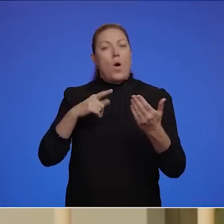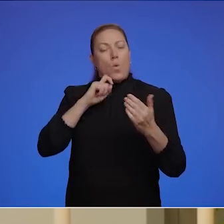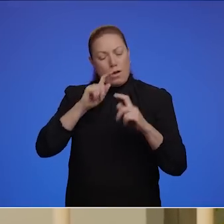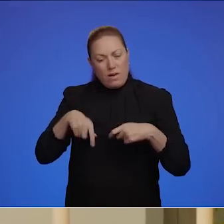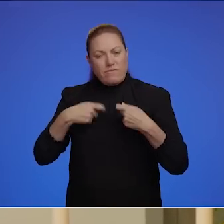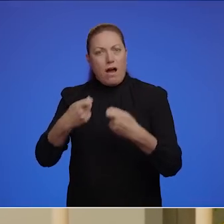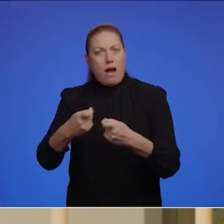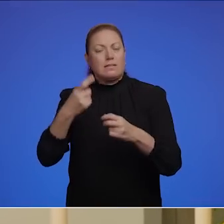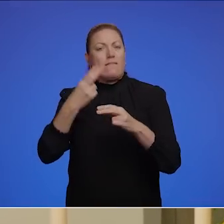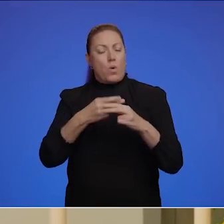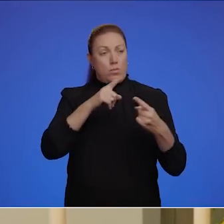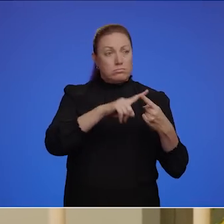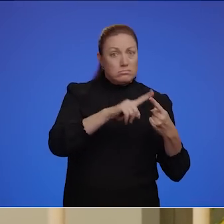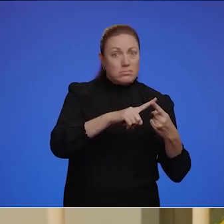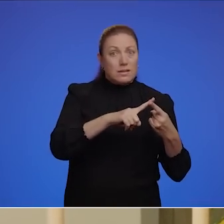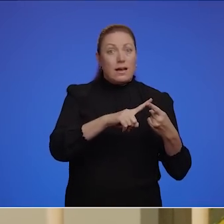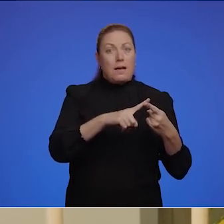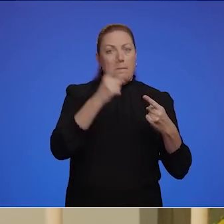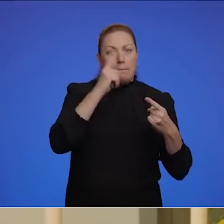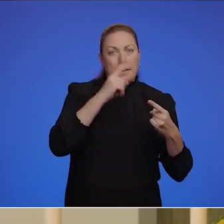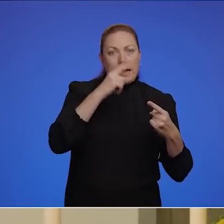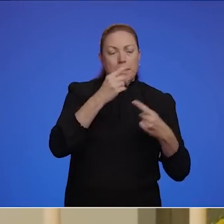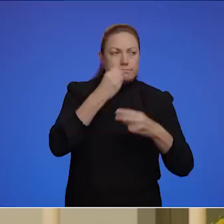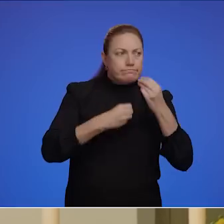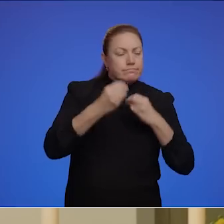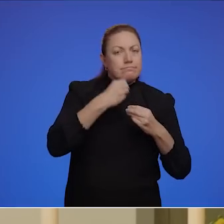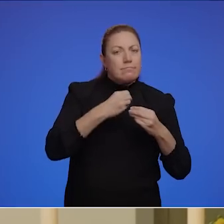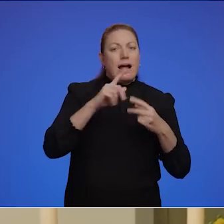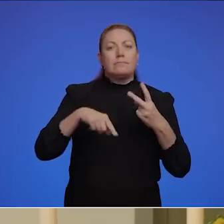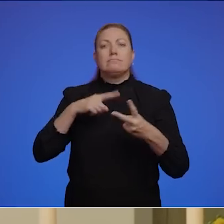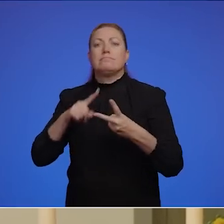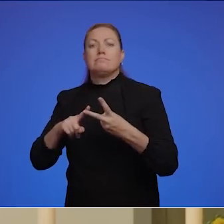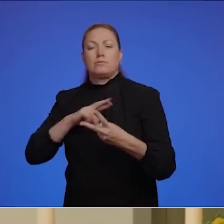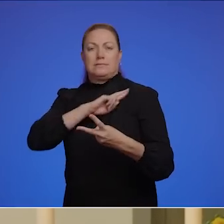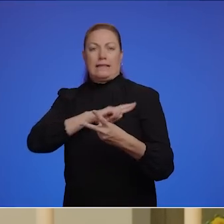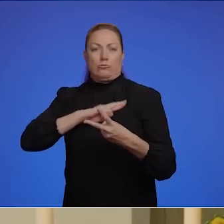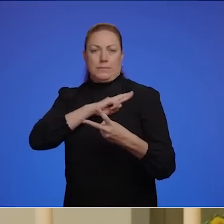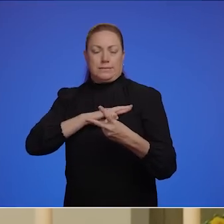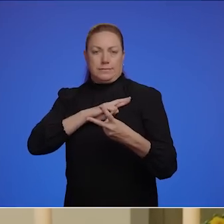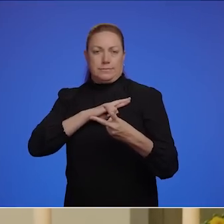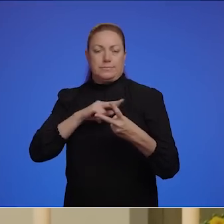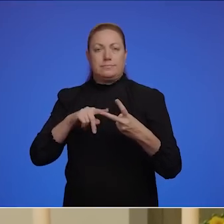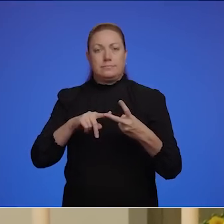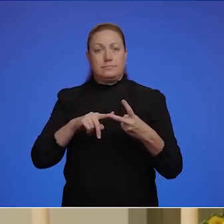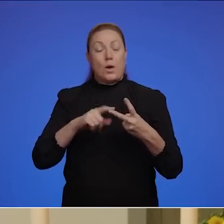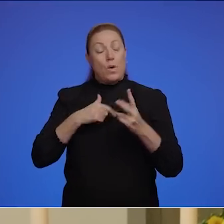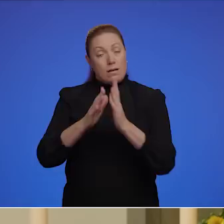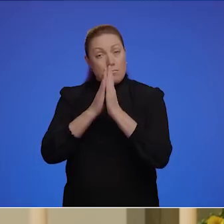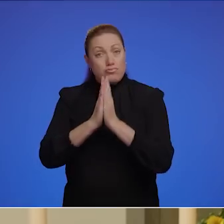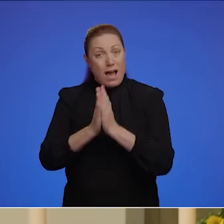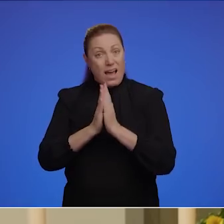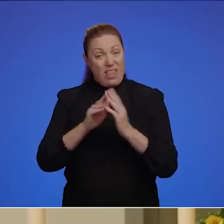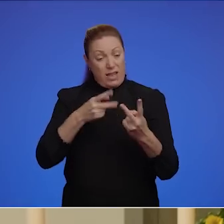for the twofold needs of human nature, nourishing us with food and renewing us with your sacrament, grant, we pray, that